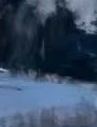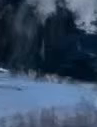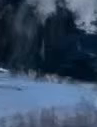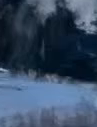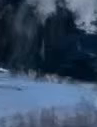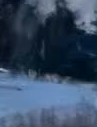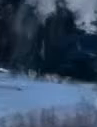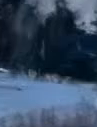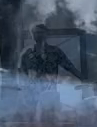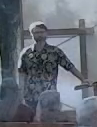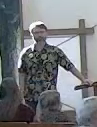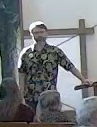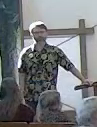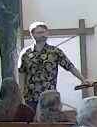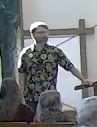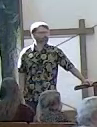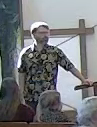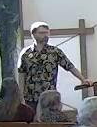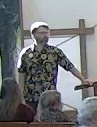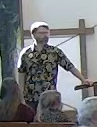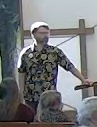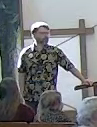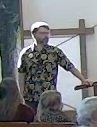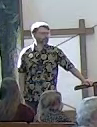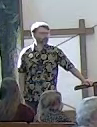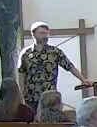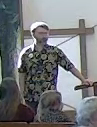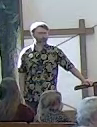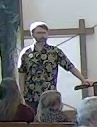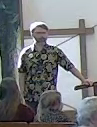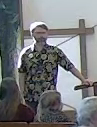was apparently, hey, Sue, morphine is great.